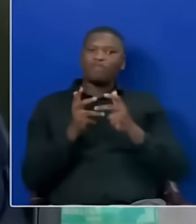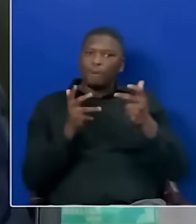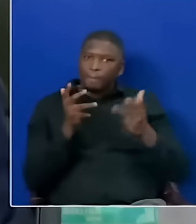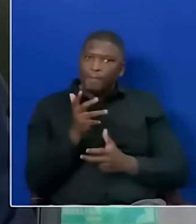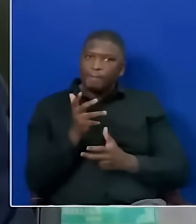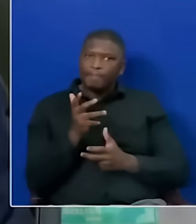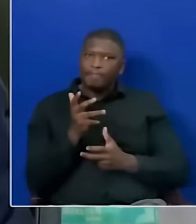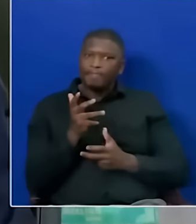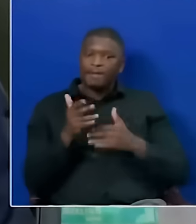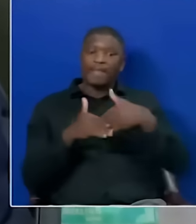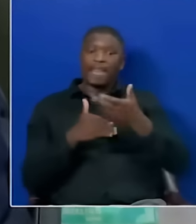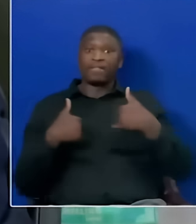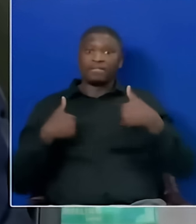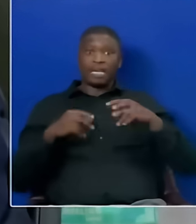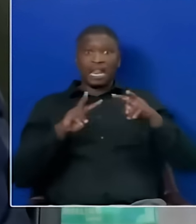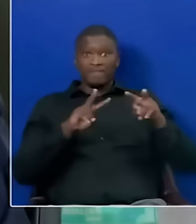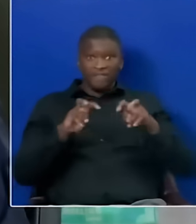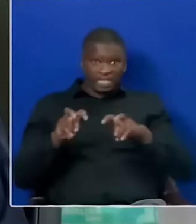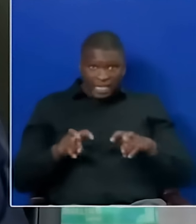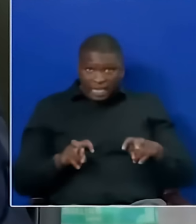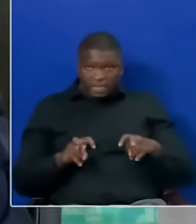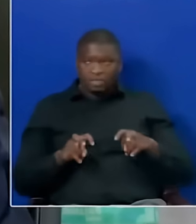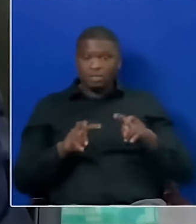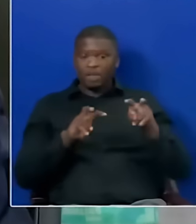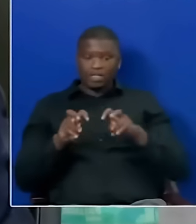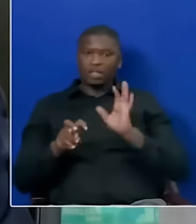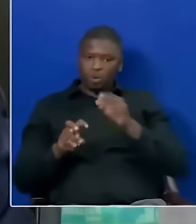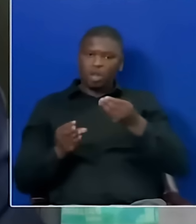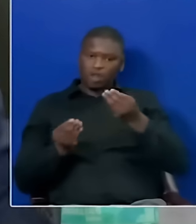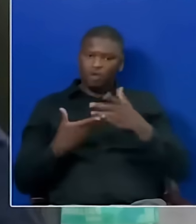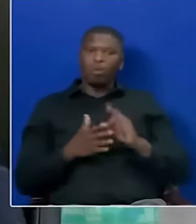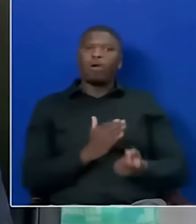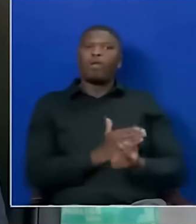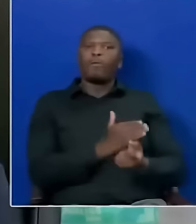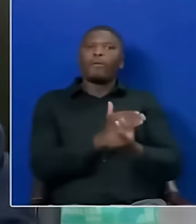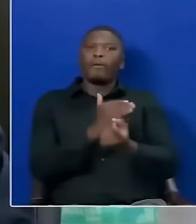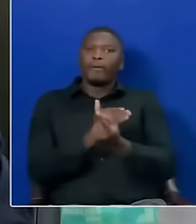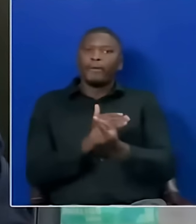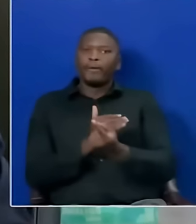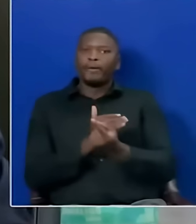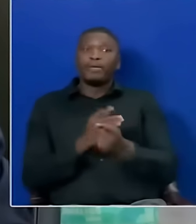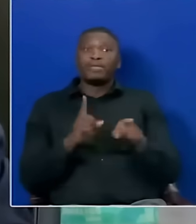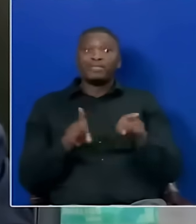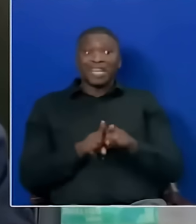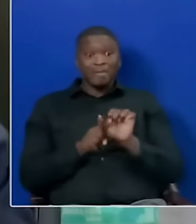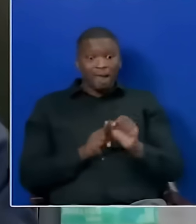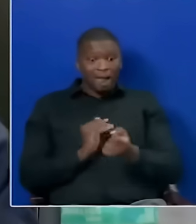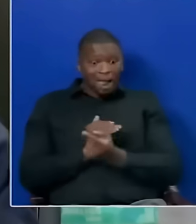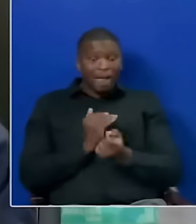investigate. The investigation will tell you what happened. And in these instances, commissioners,